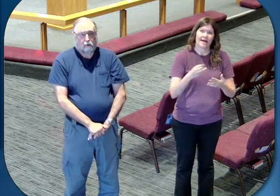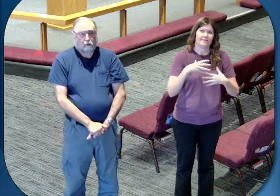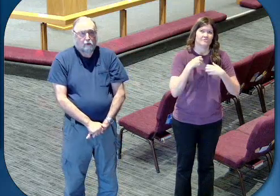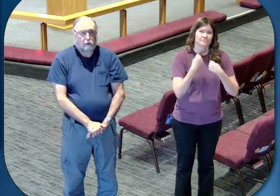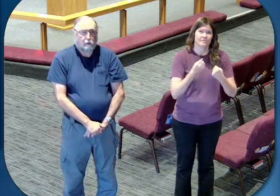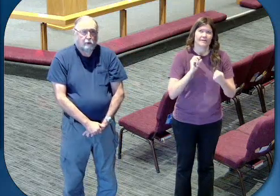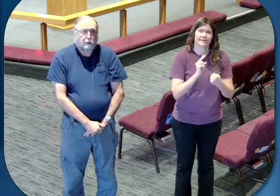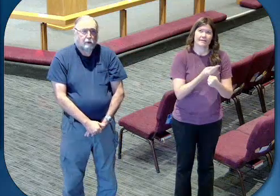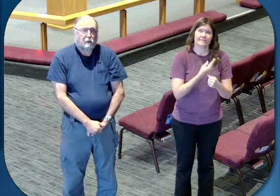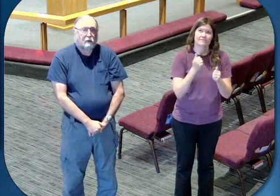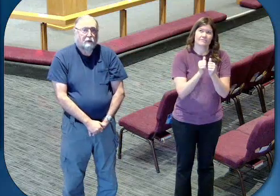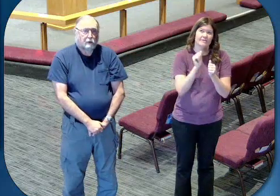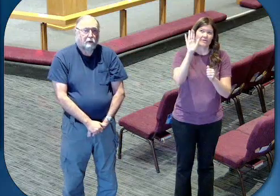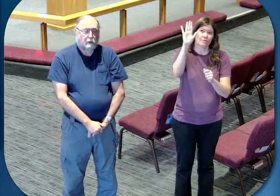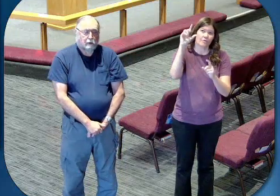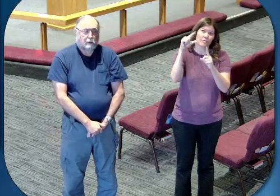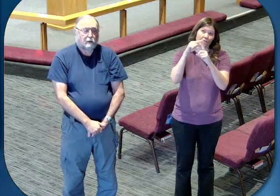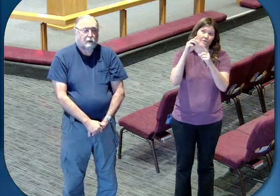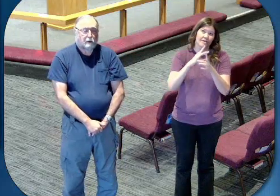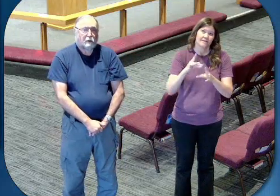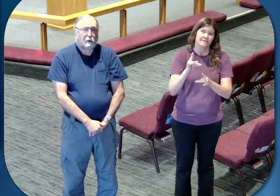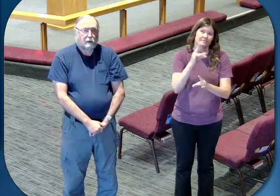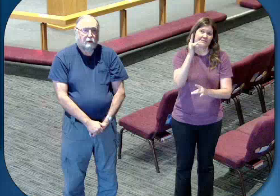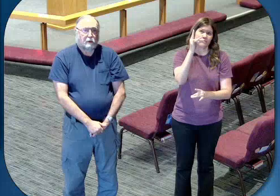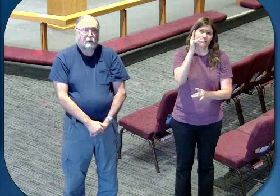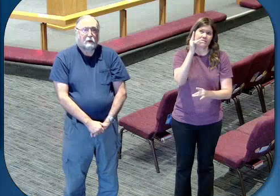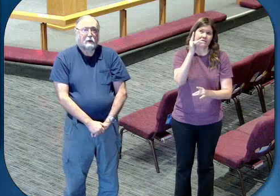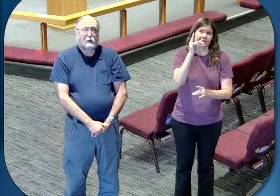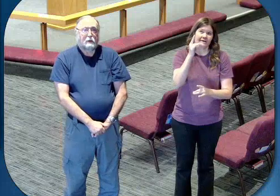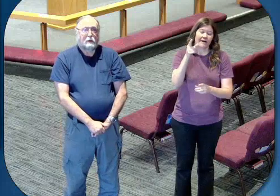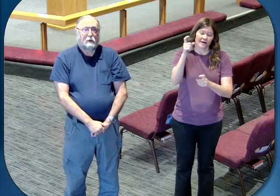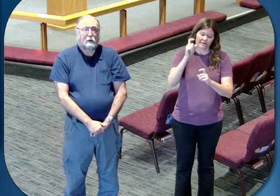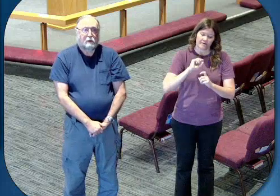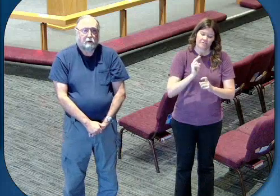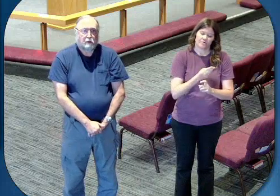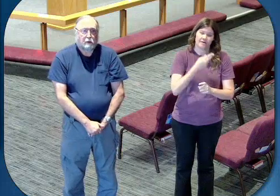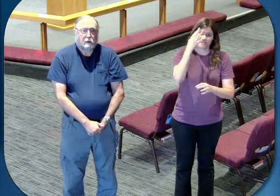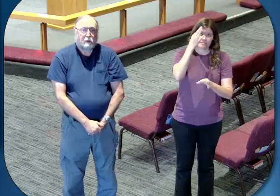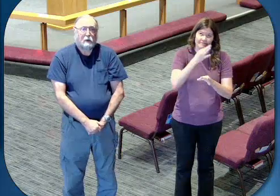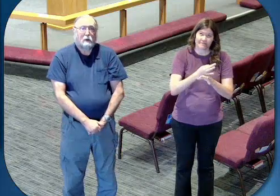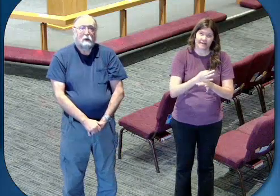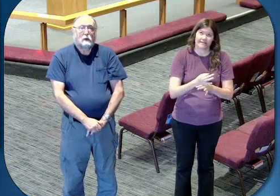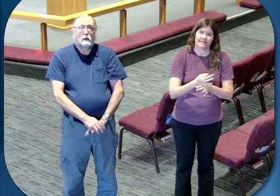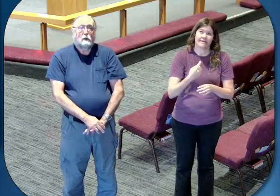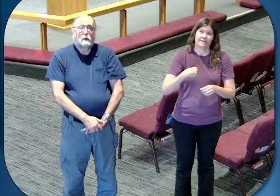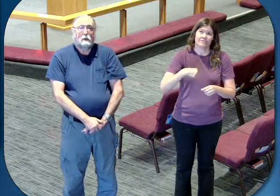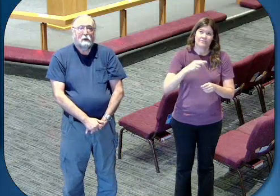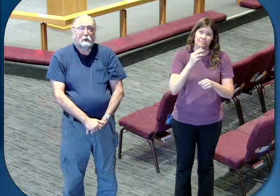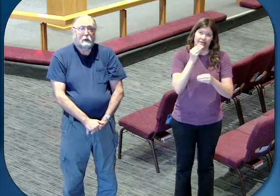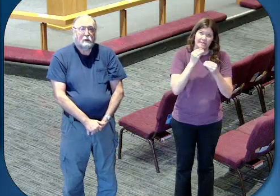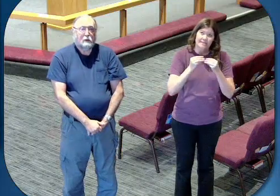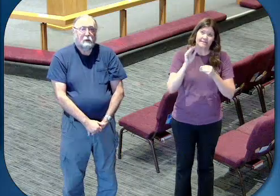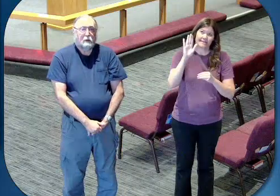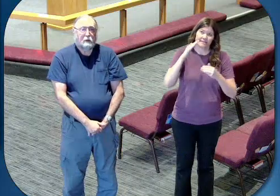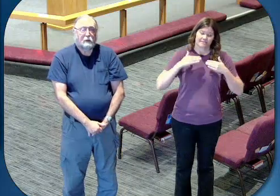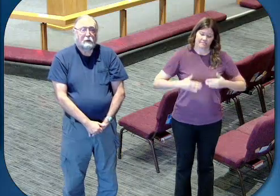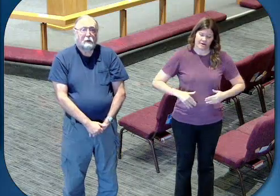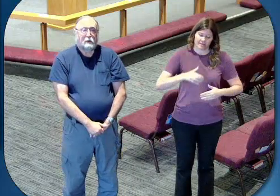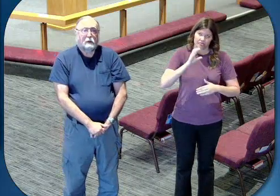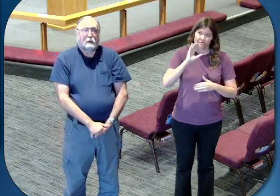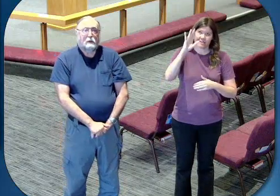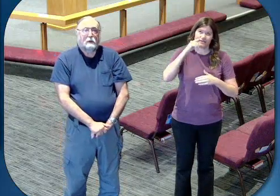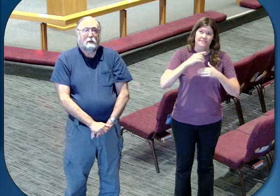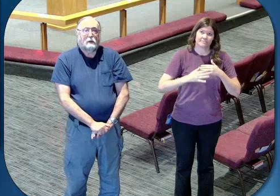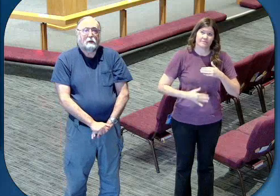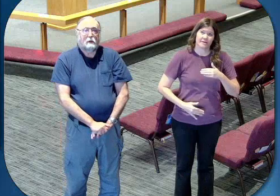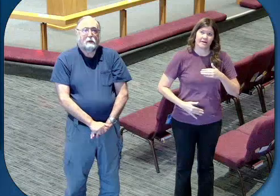strengthen us with your word and spirit. Grant us faithfully to eat his body and drink his blood,